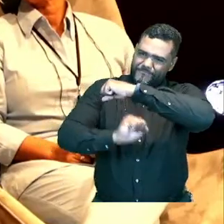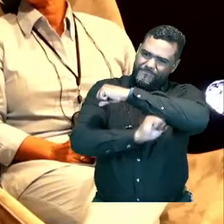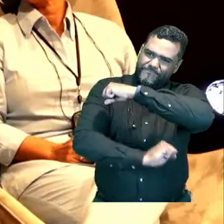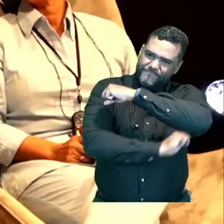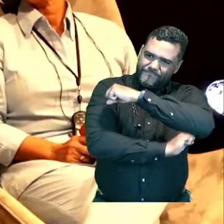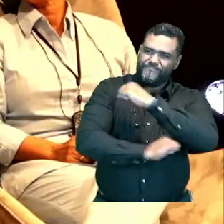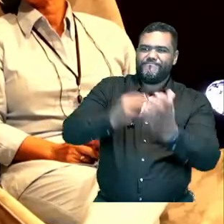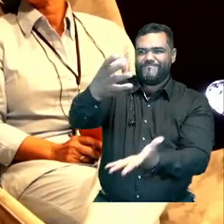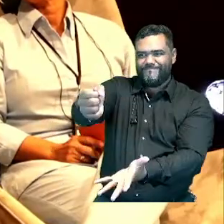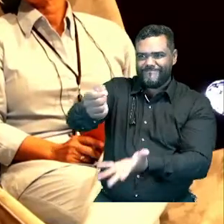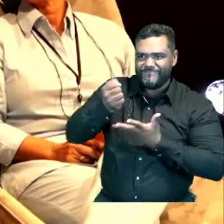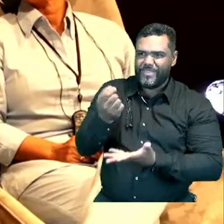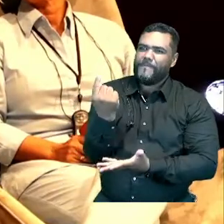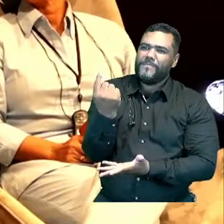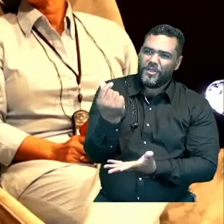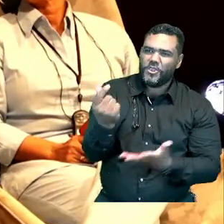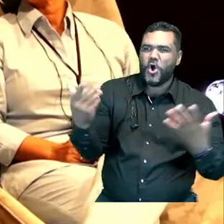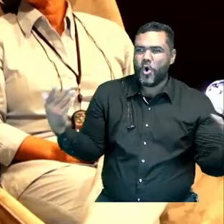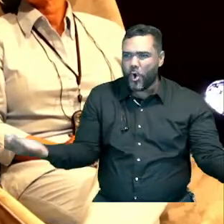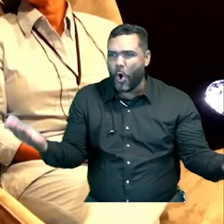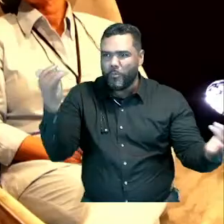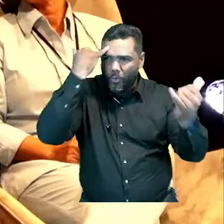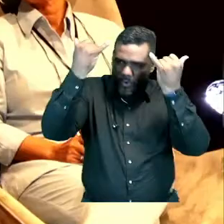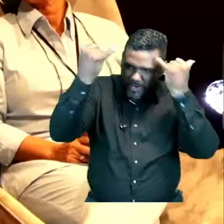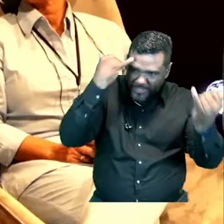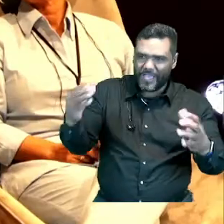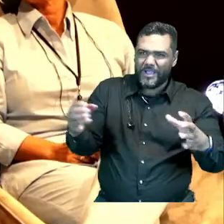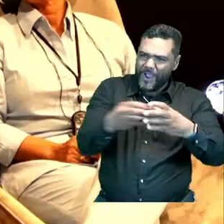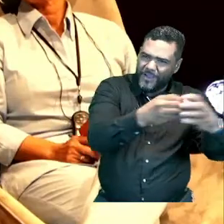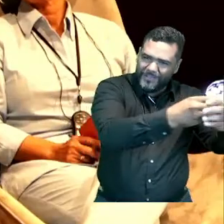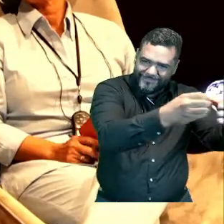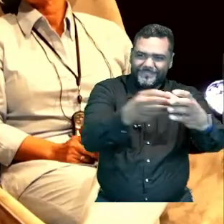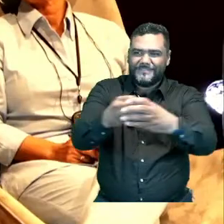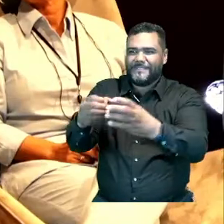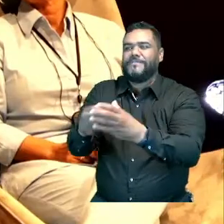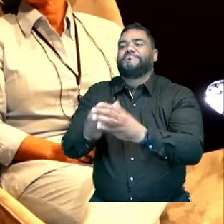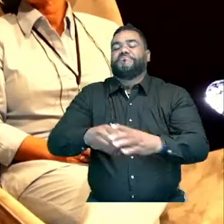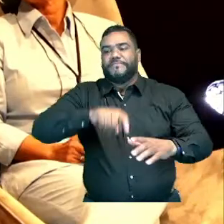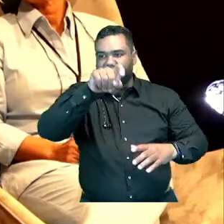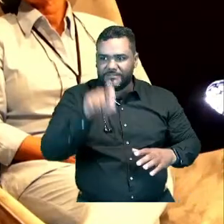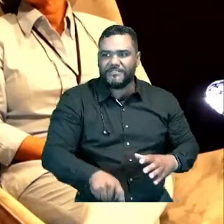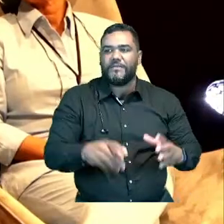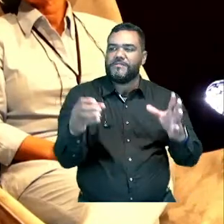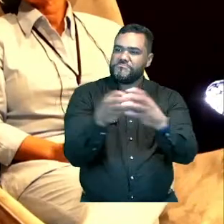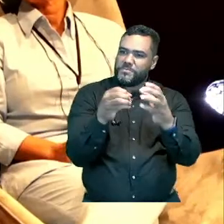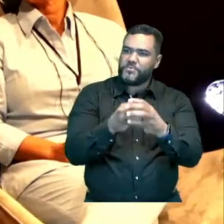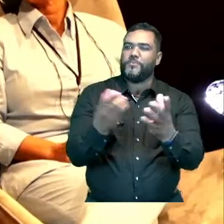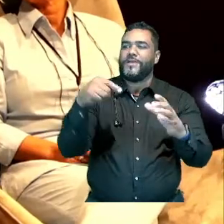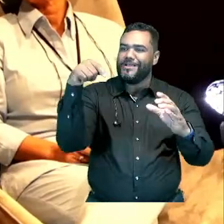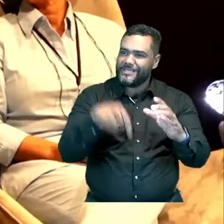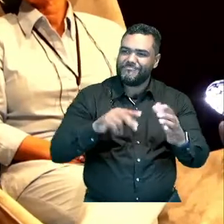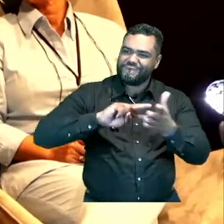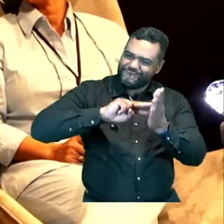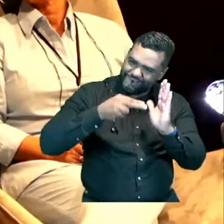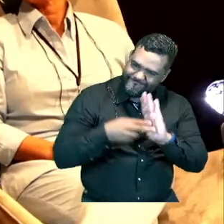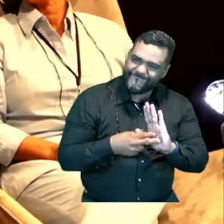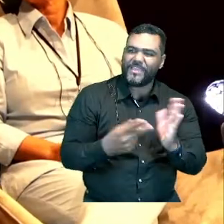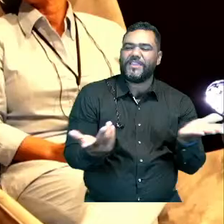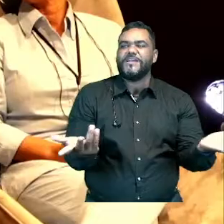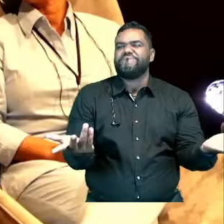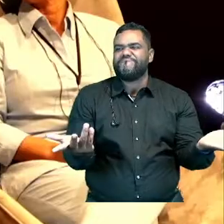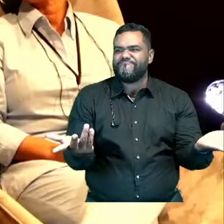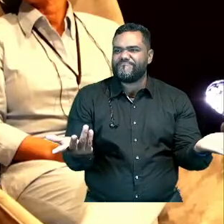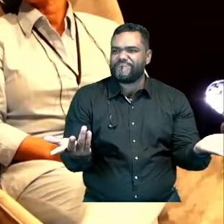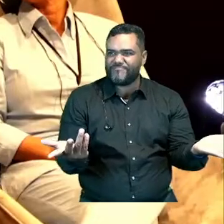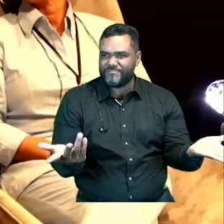organization. And when I say organization, I speak about organization in